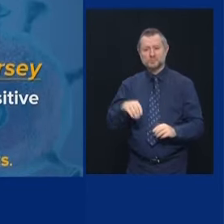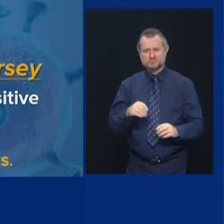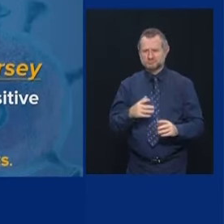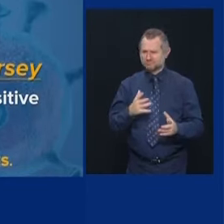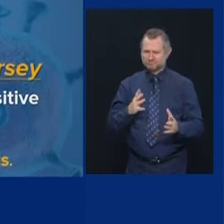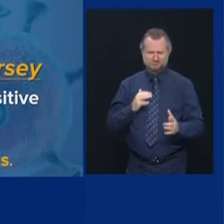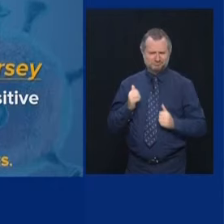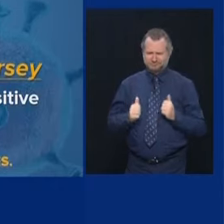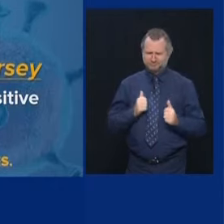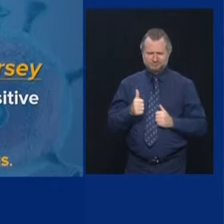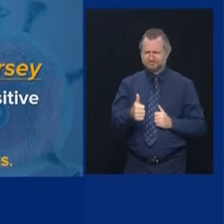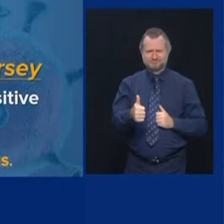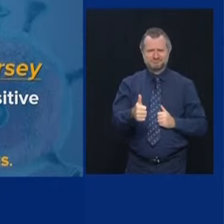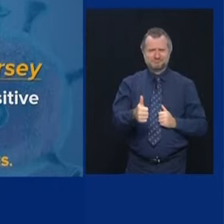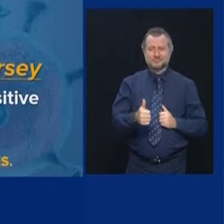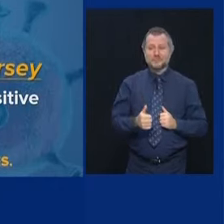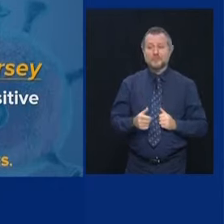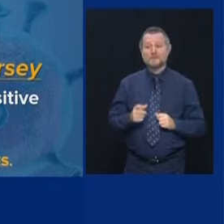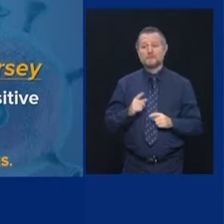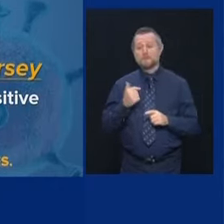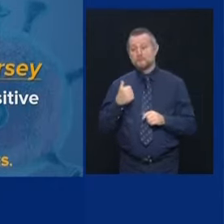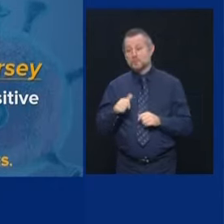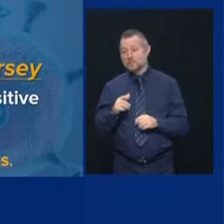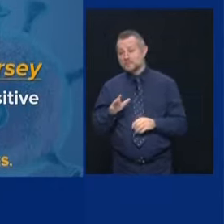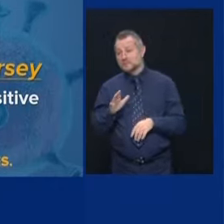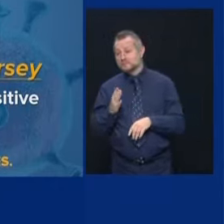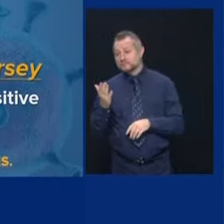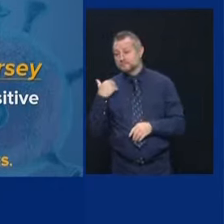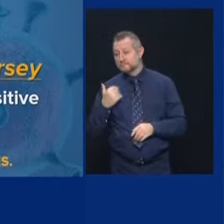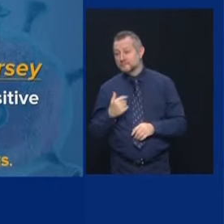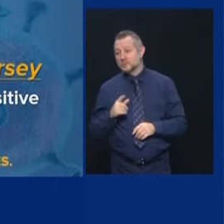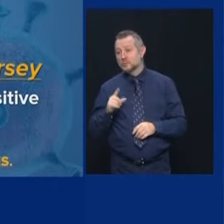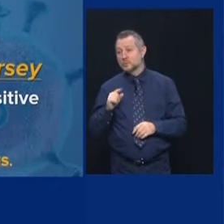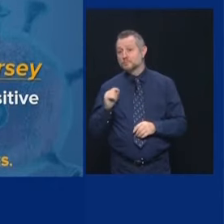have to remember, we were at 20% infection rate at one time.